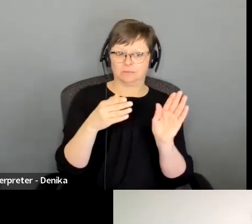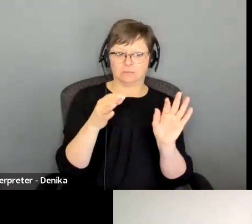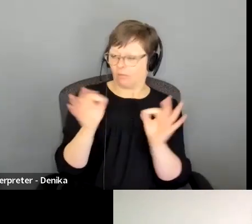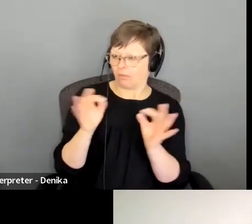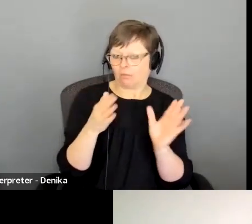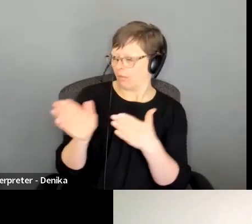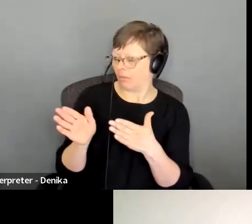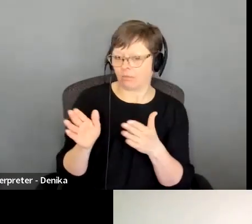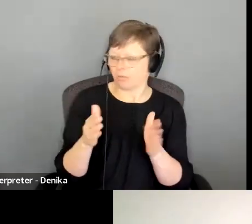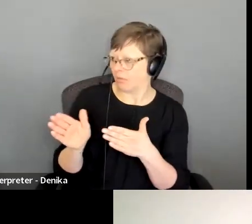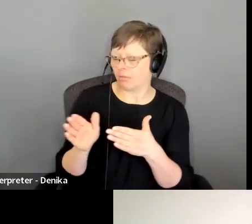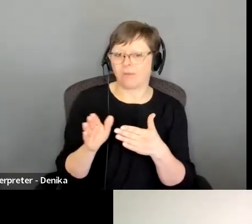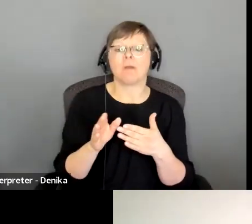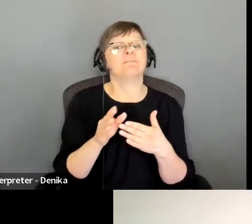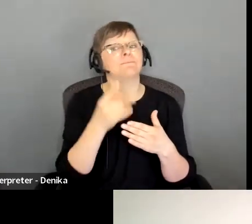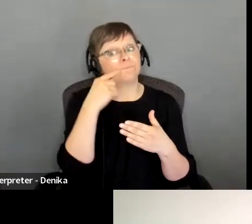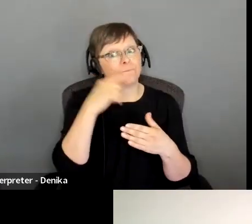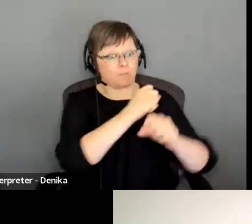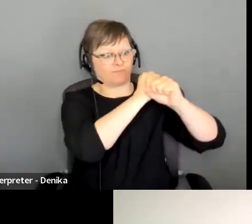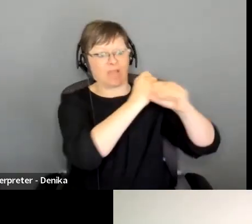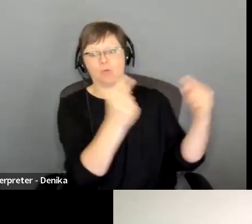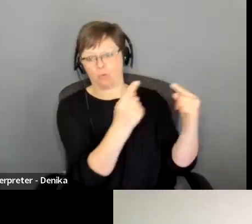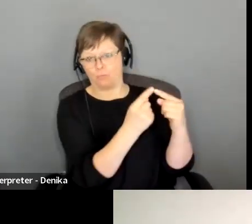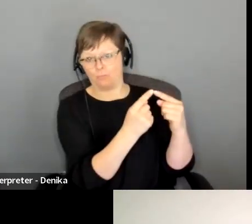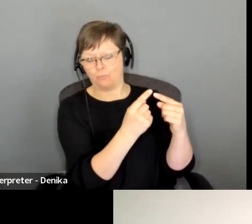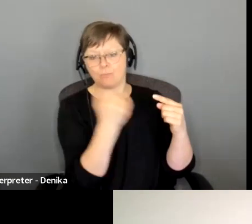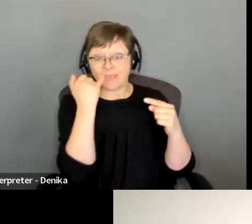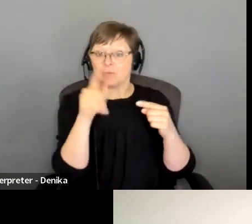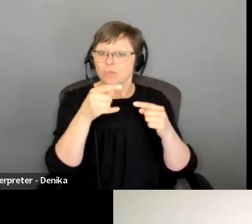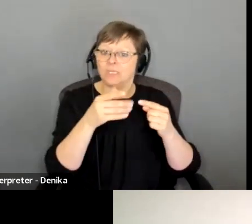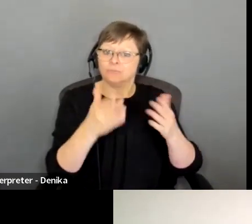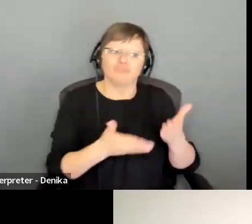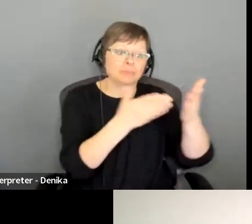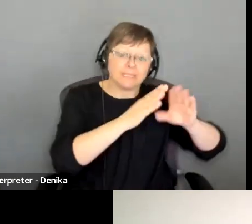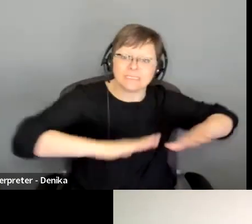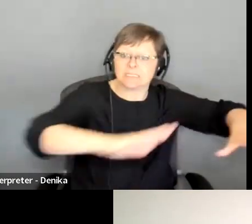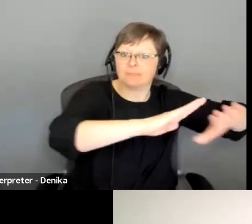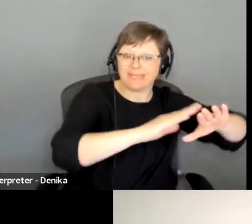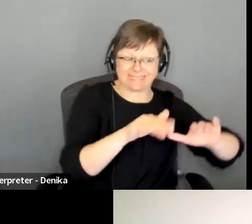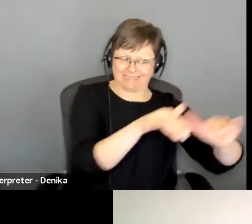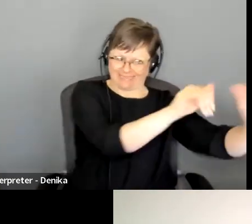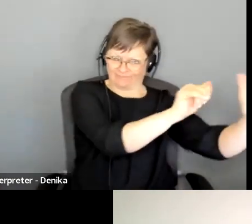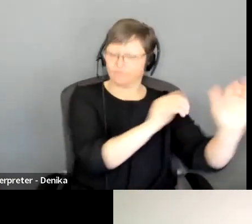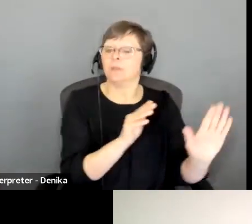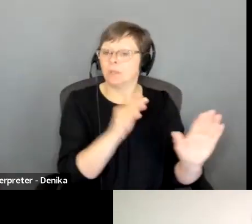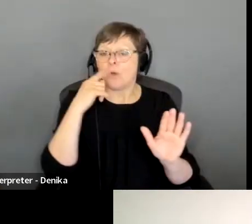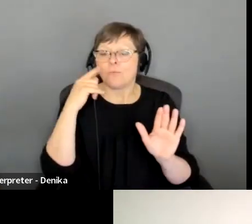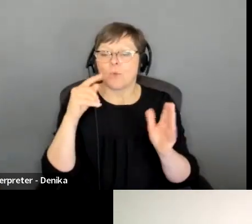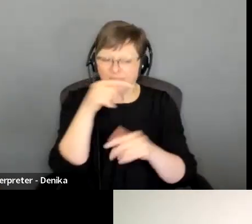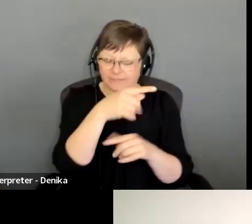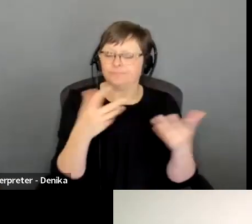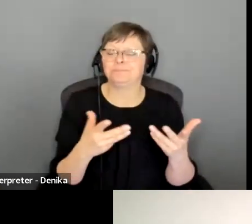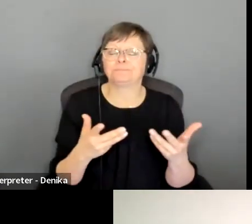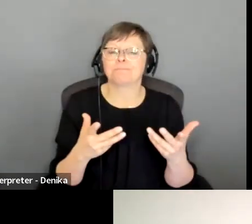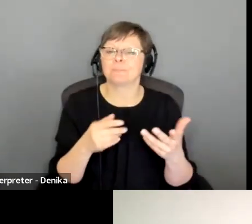harm prevention. So if you need to create space for someone to leave a harmful situation, within this one, this is sort of a